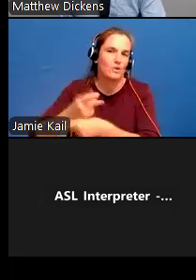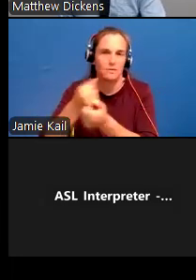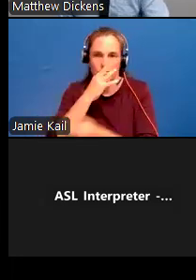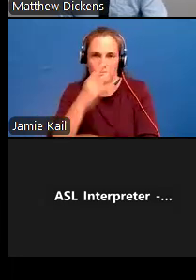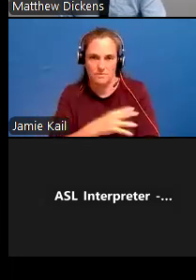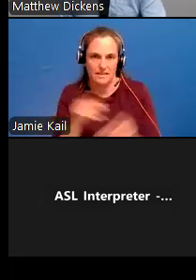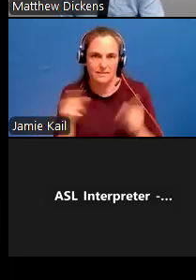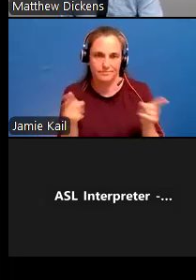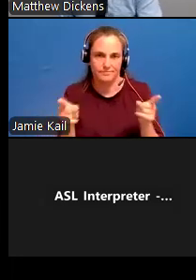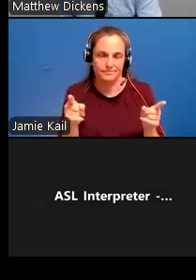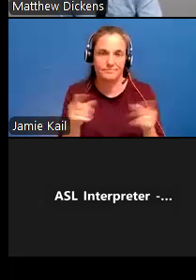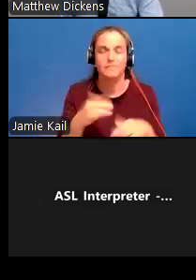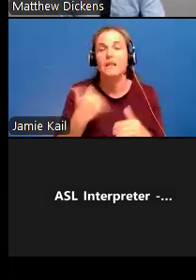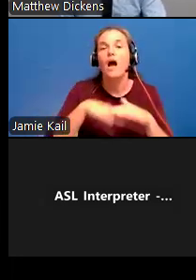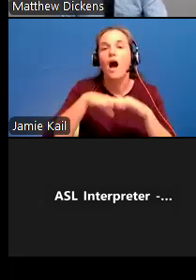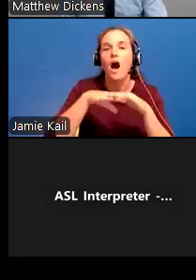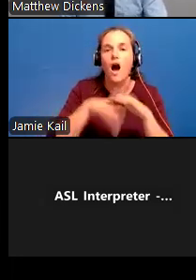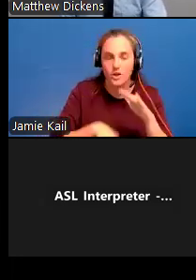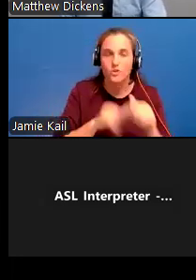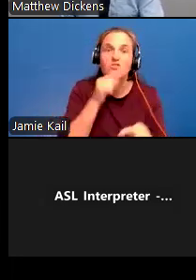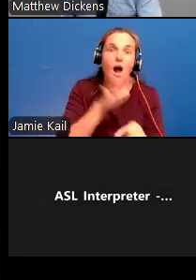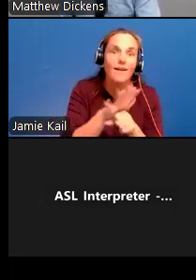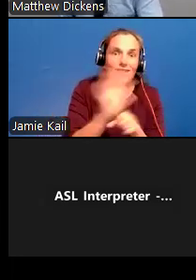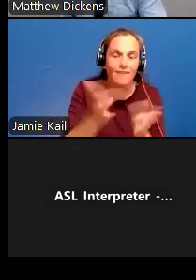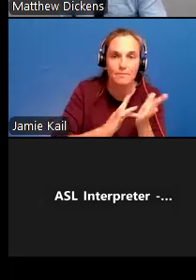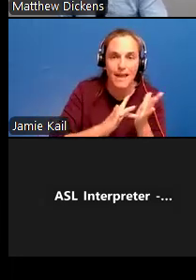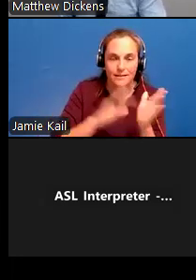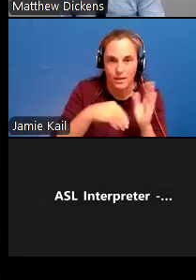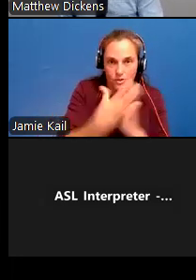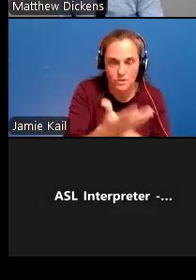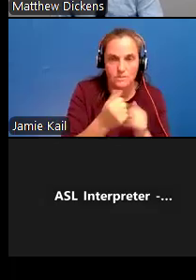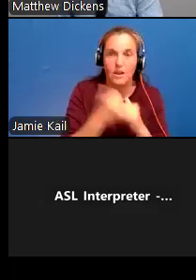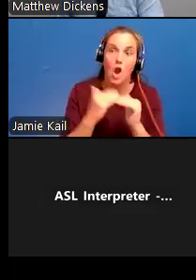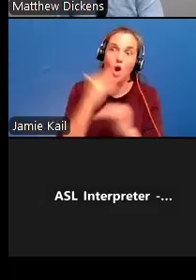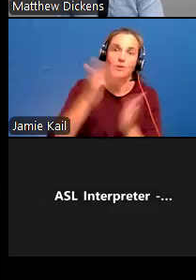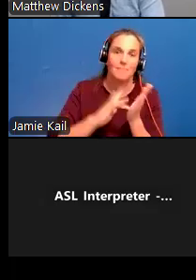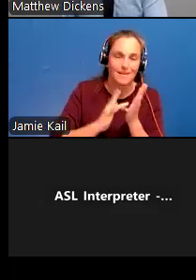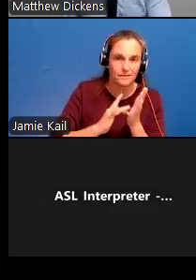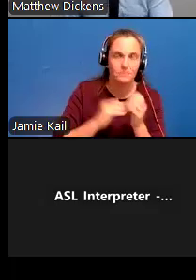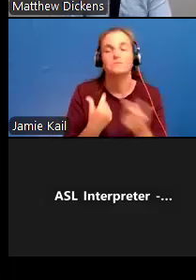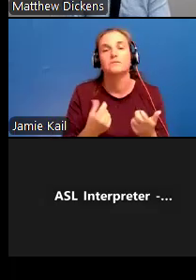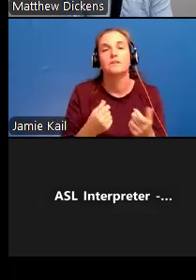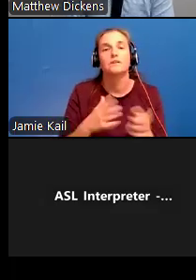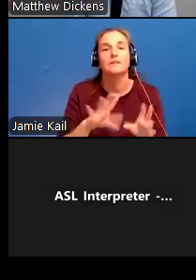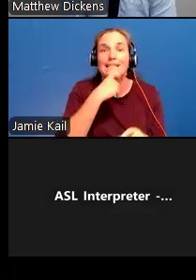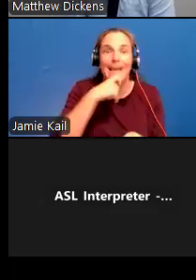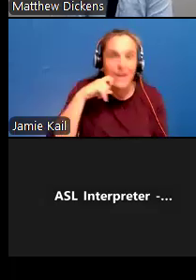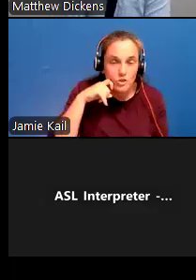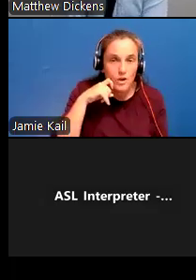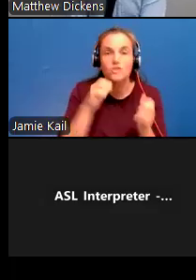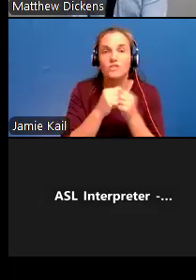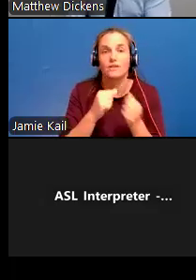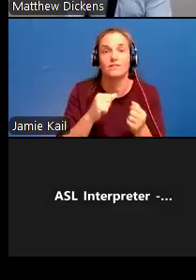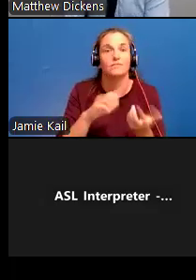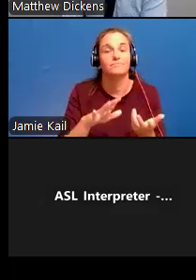include under medicating or over medicating, malnutrition, dehydration, or poor hygiene. I'm guilty